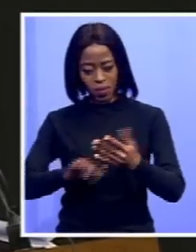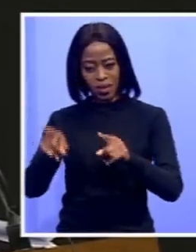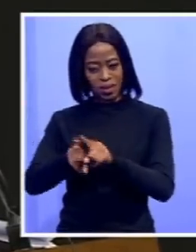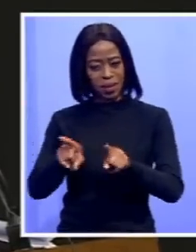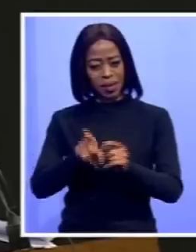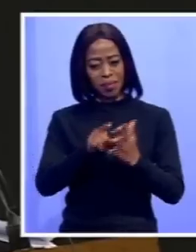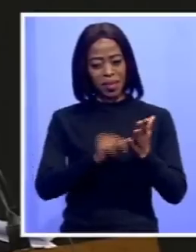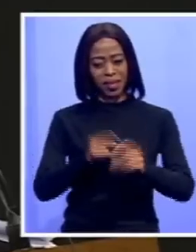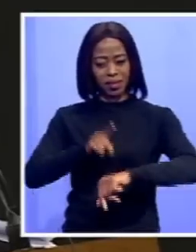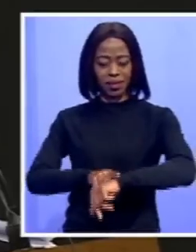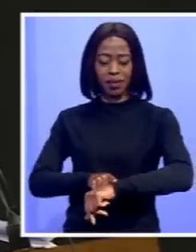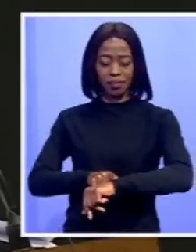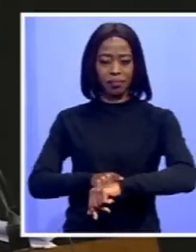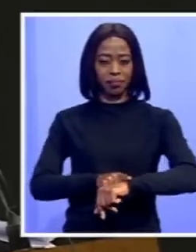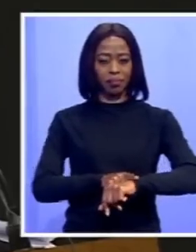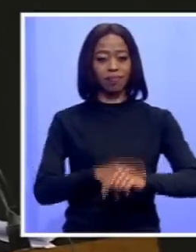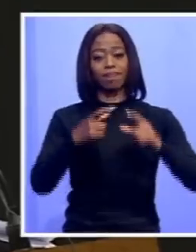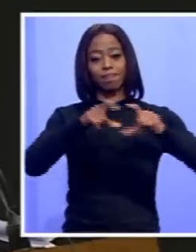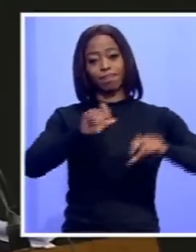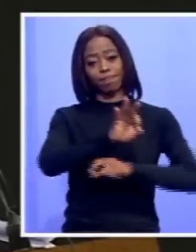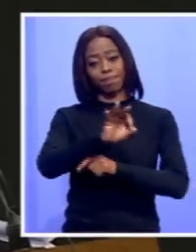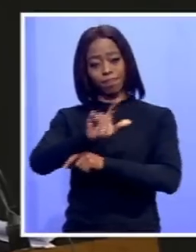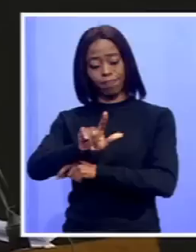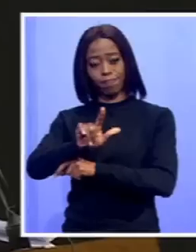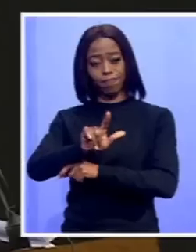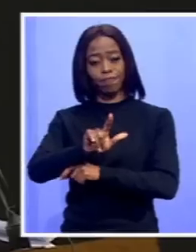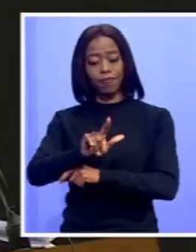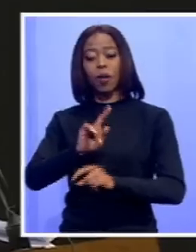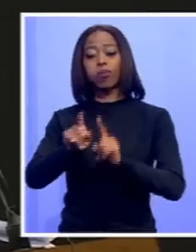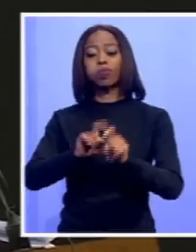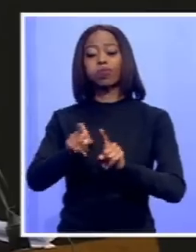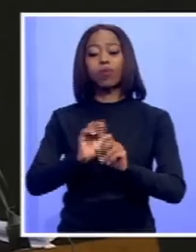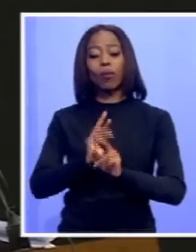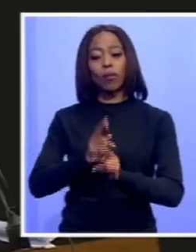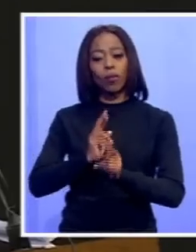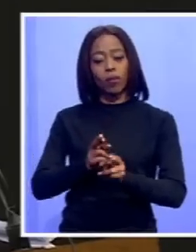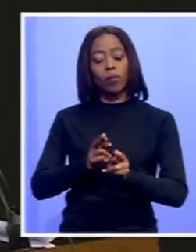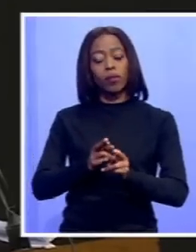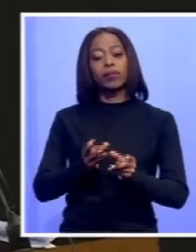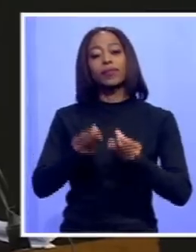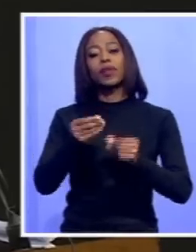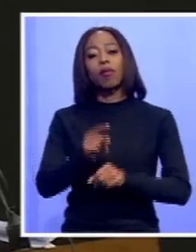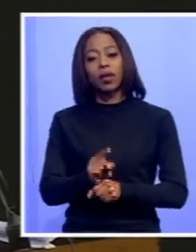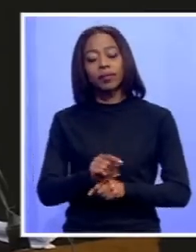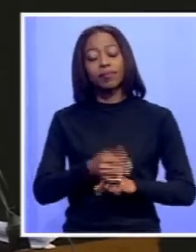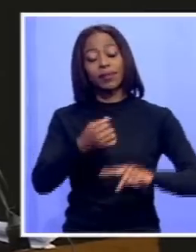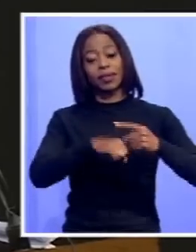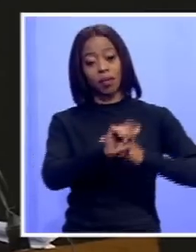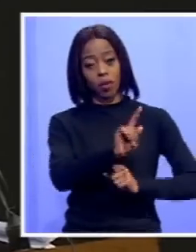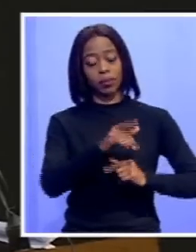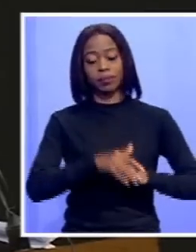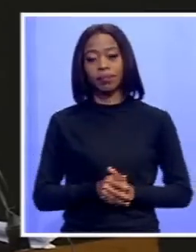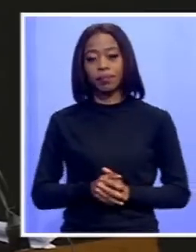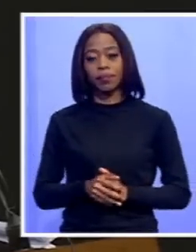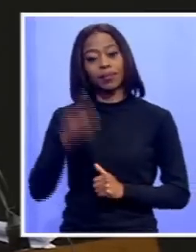time. Paragraph 37, under cross-examination, he conceded that. Sub 1, the